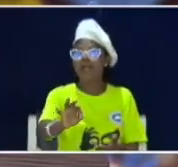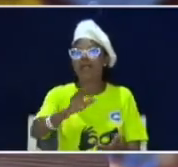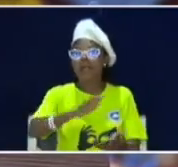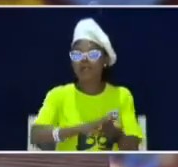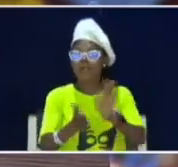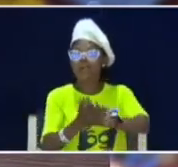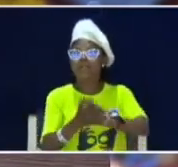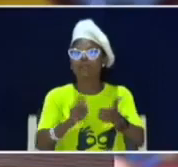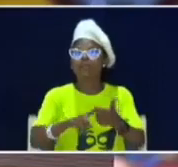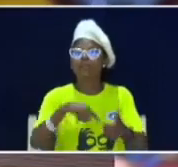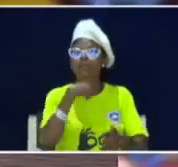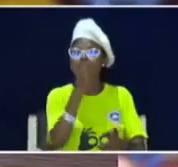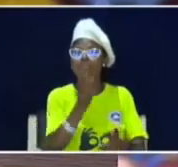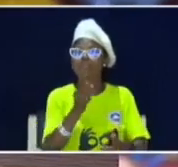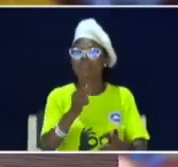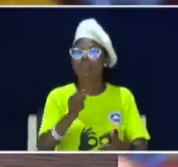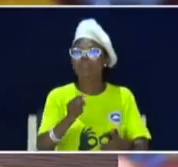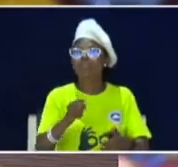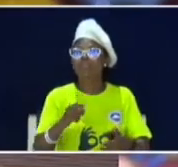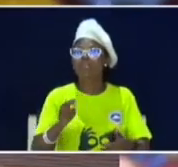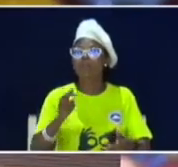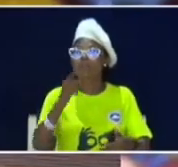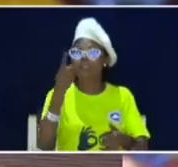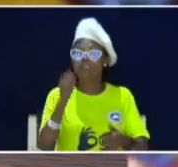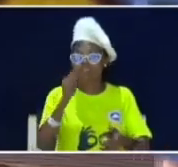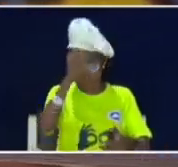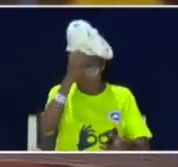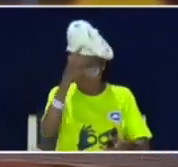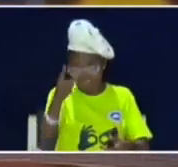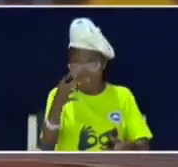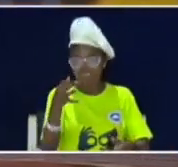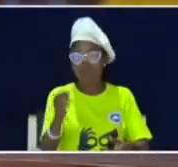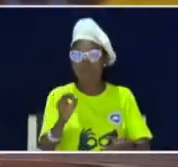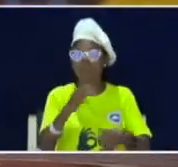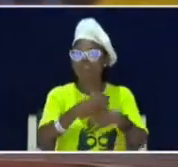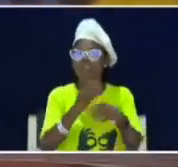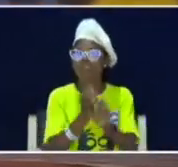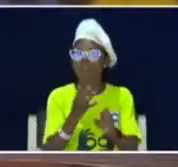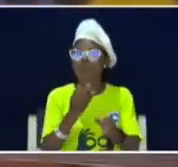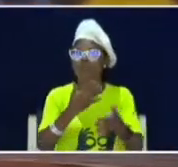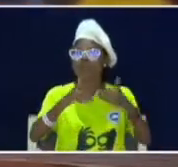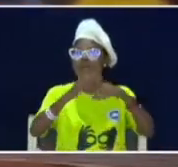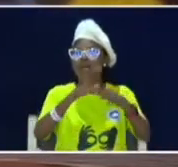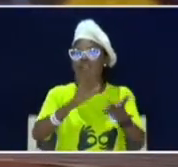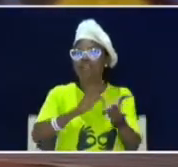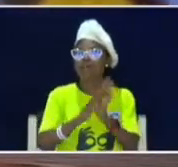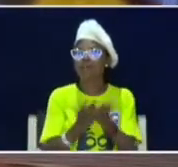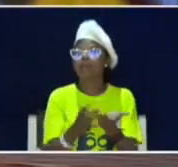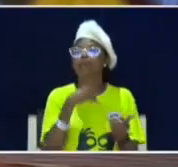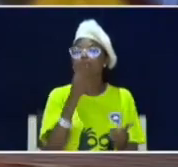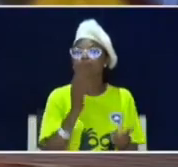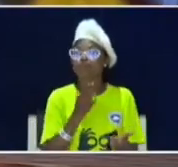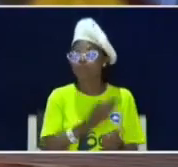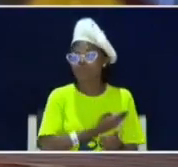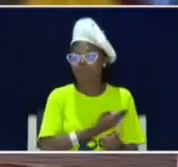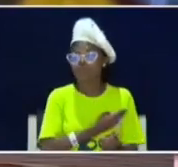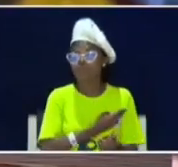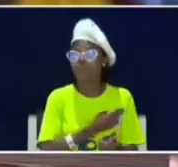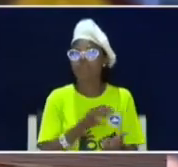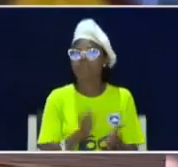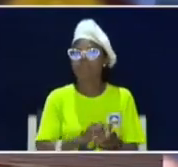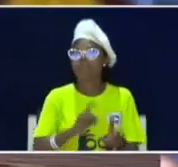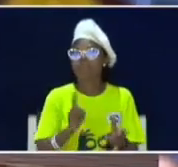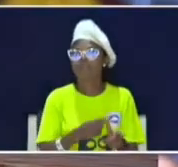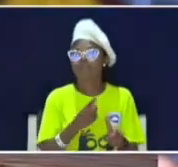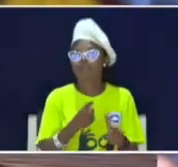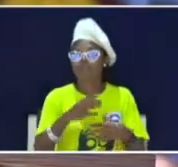us understanding of the creatures that are in heaven. And the Bible told us that the first creature